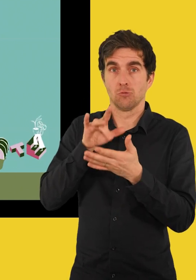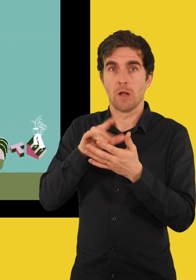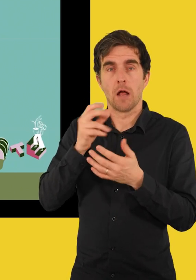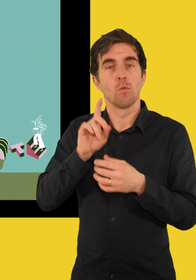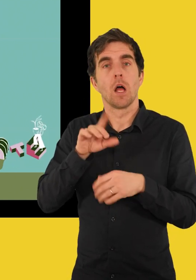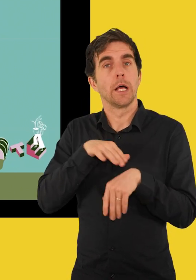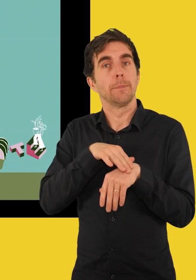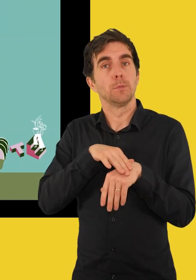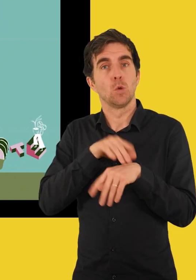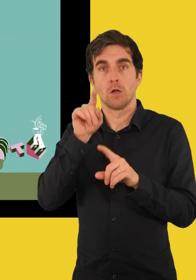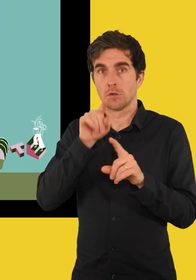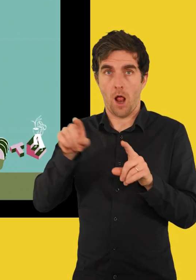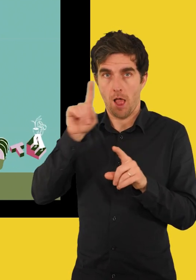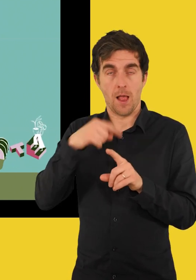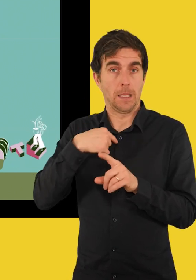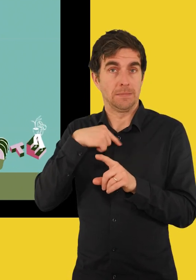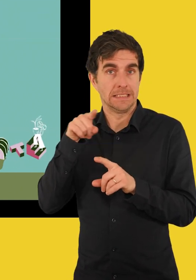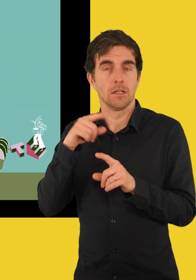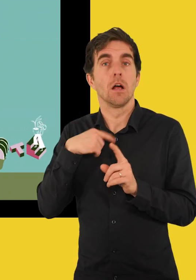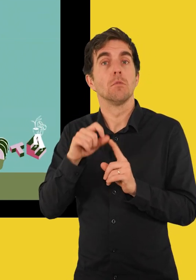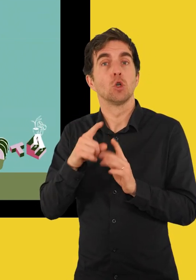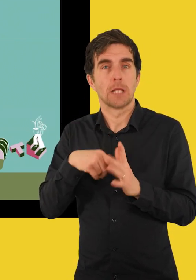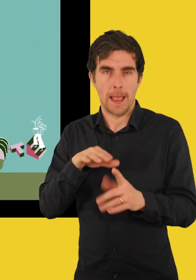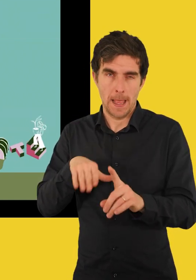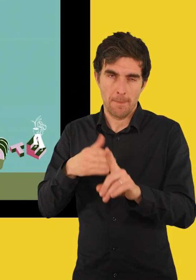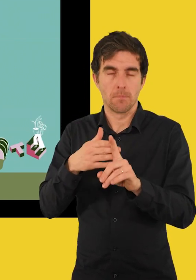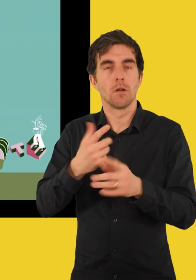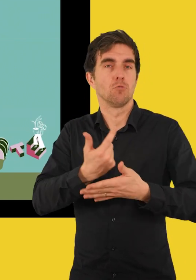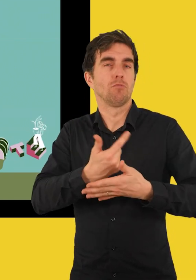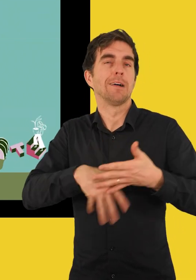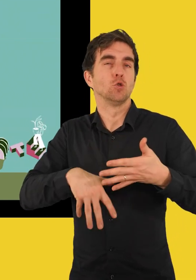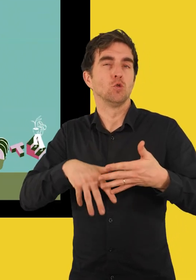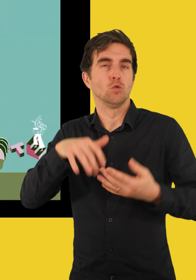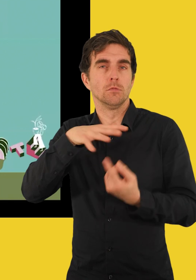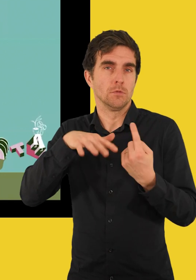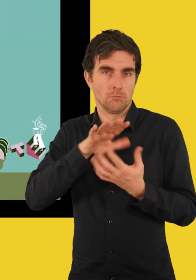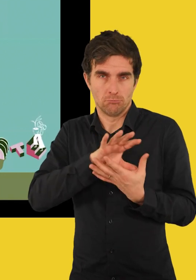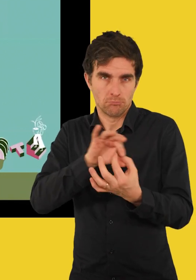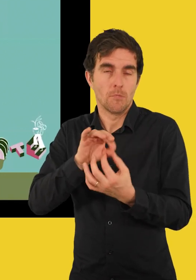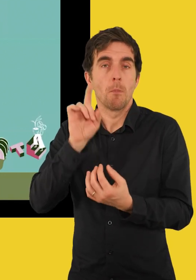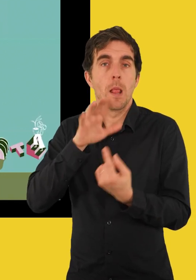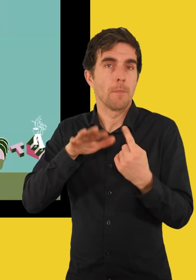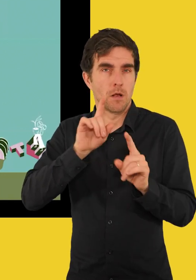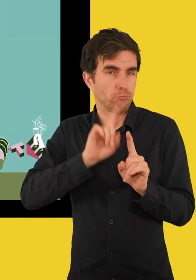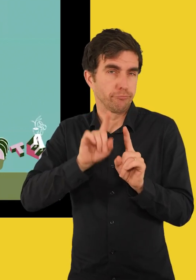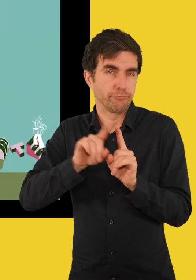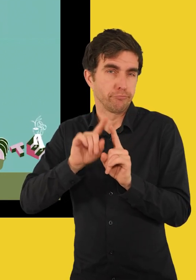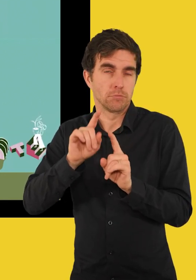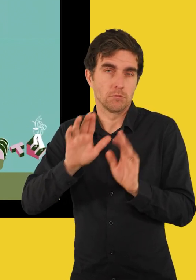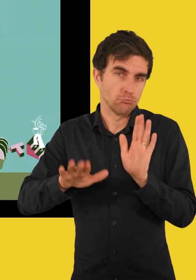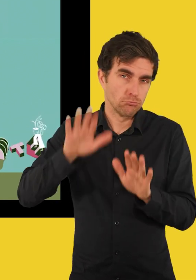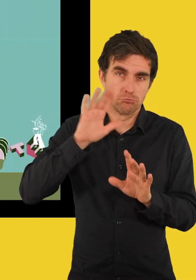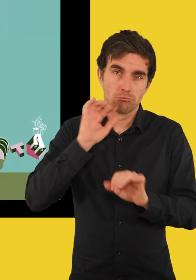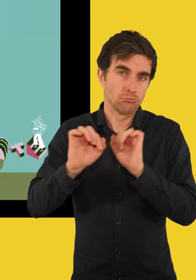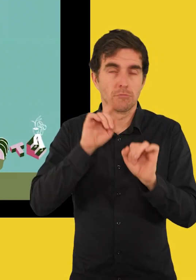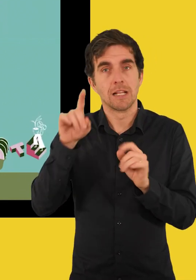blue circle is me. My project aimed to work at a grassroots level, engaging with people of diverse ethnic